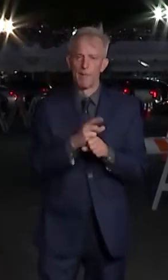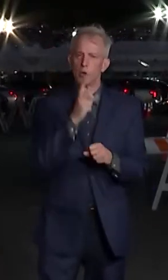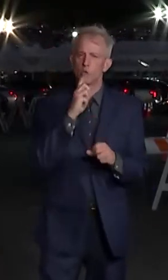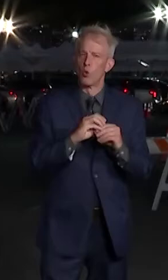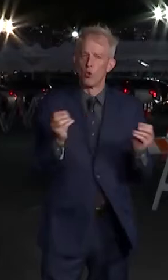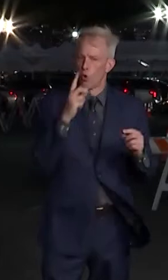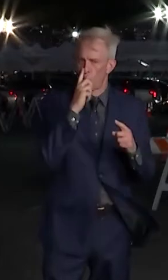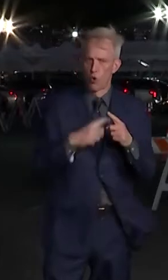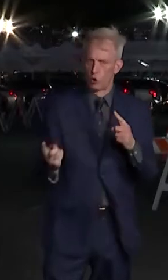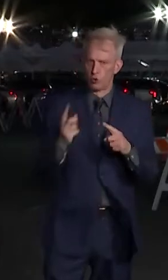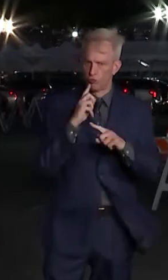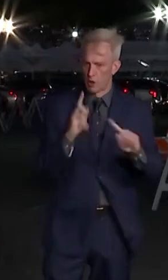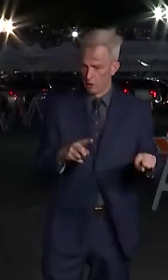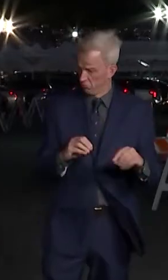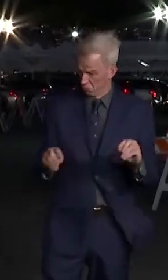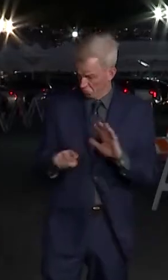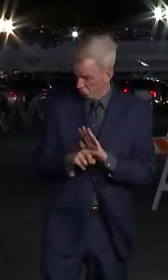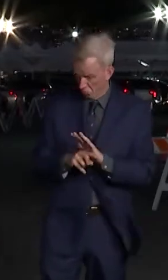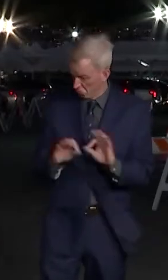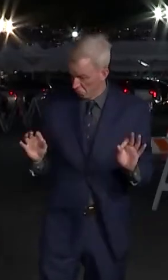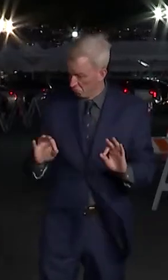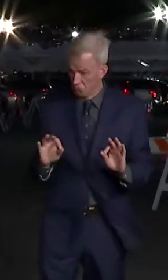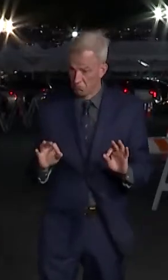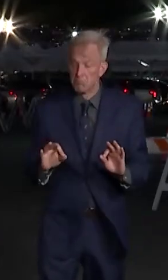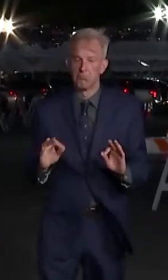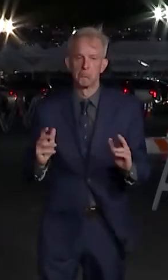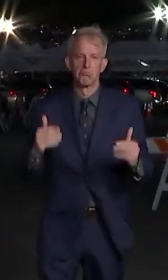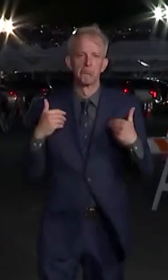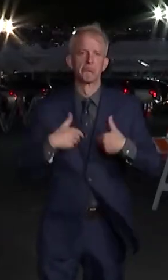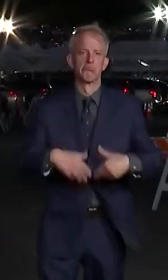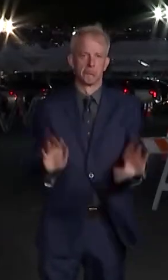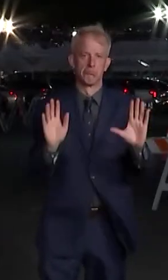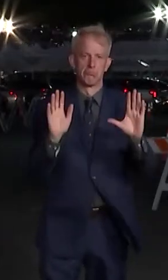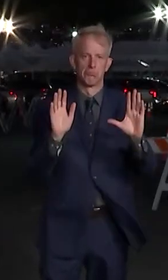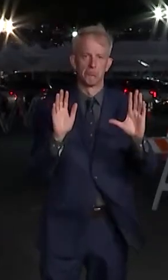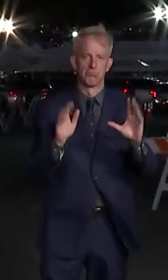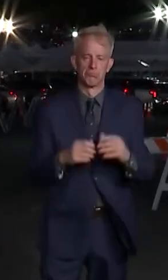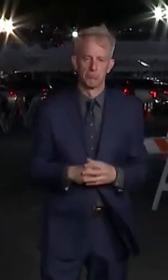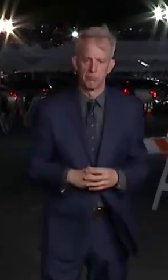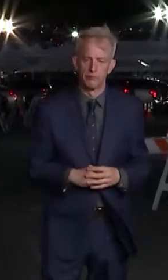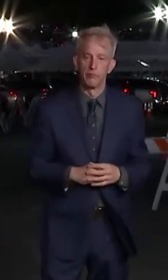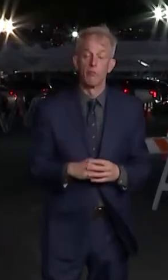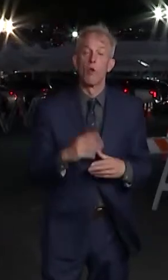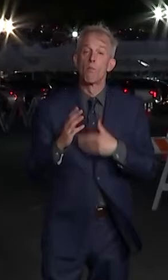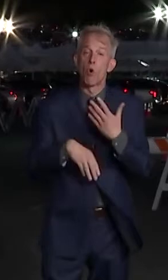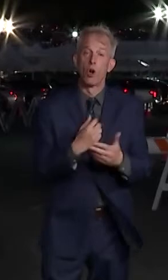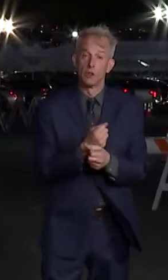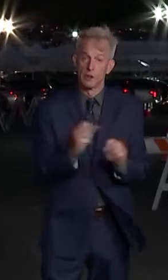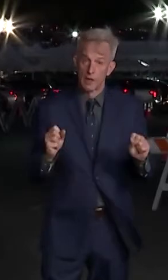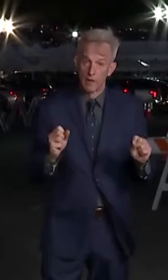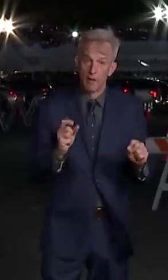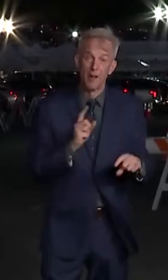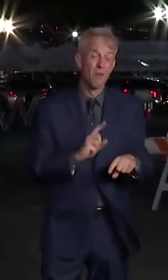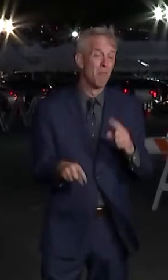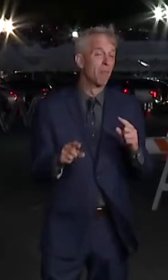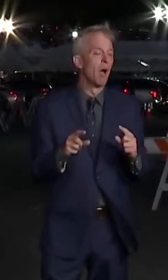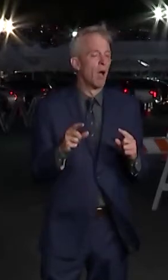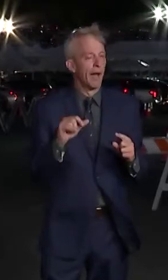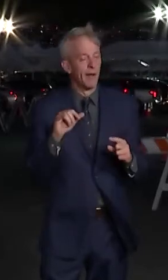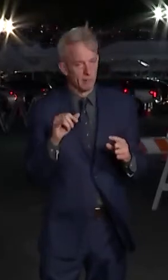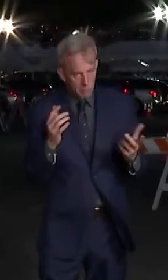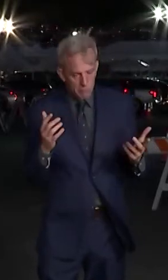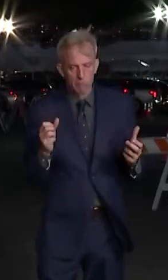bad reaction, and then you're free, on your way. The process is safe, but on the off chance that there's an issue, there's a team of